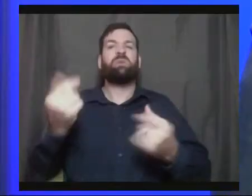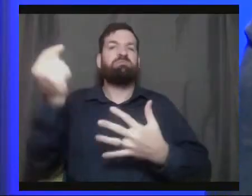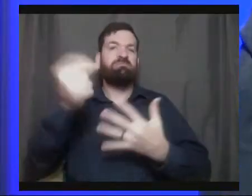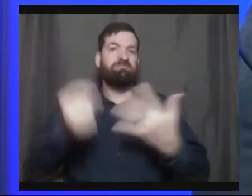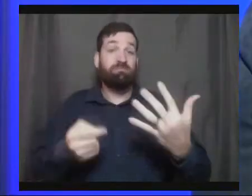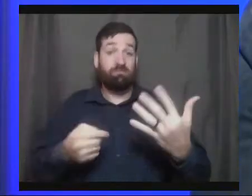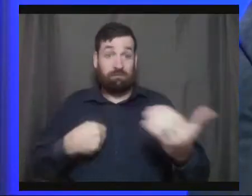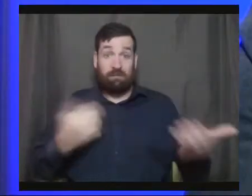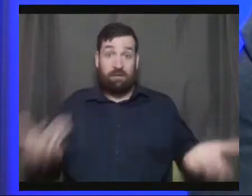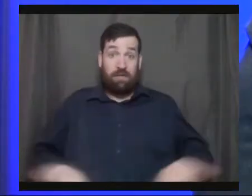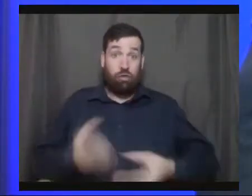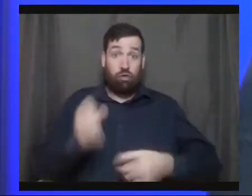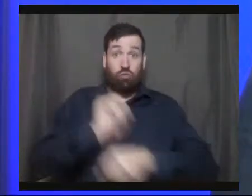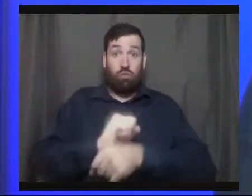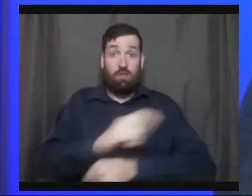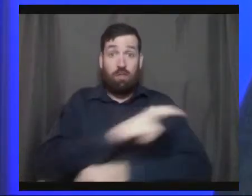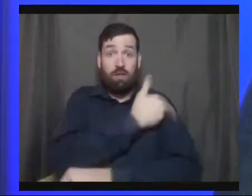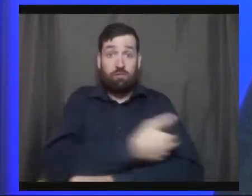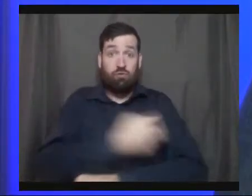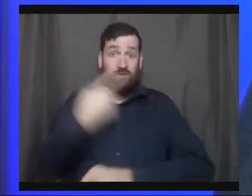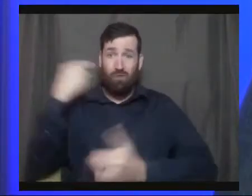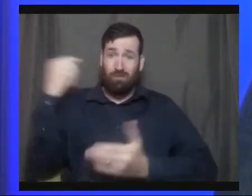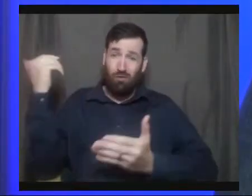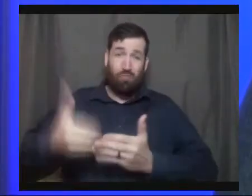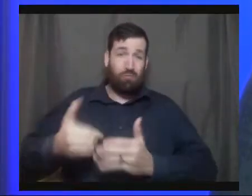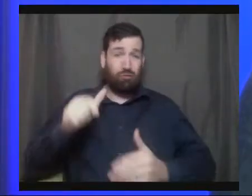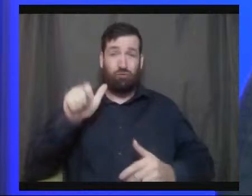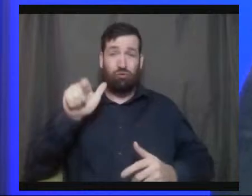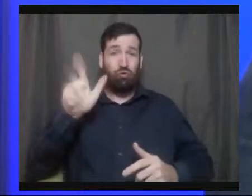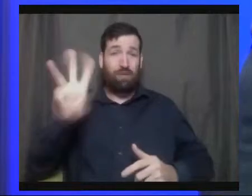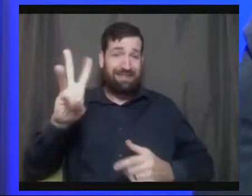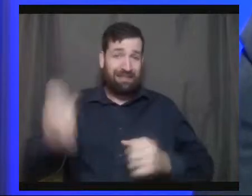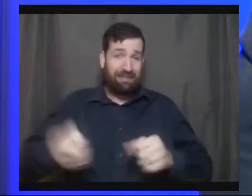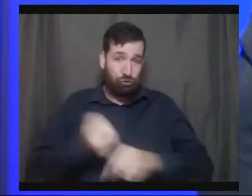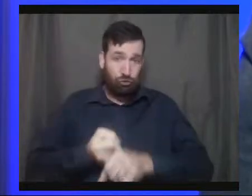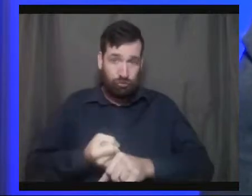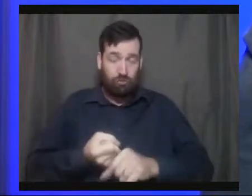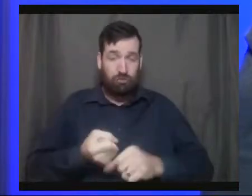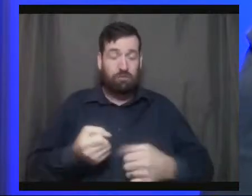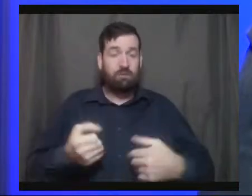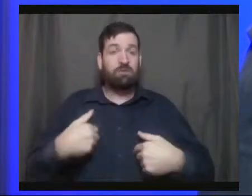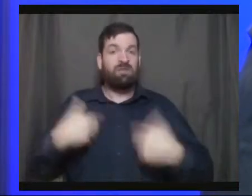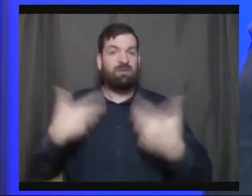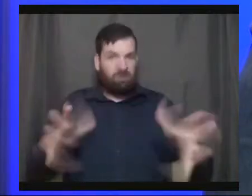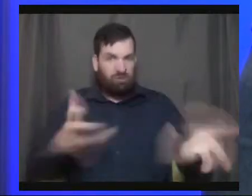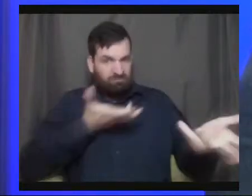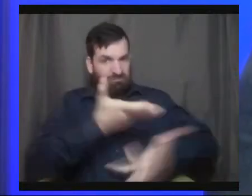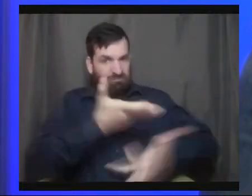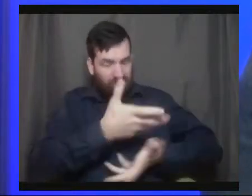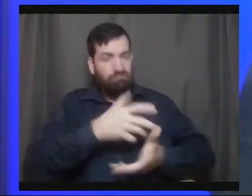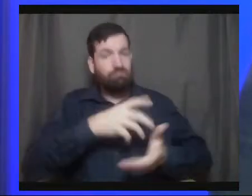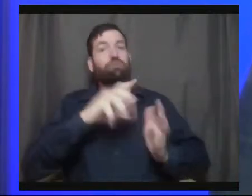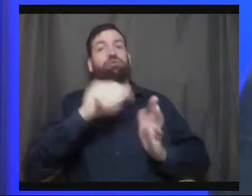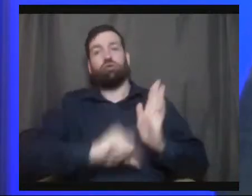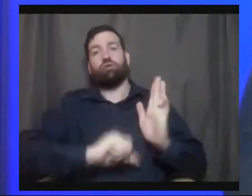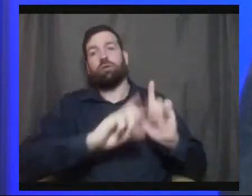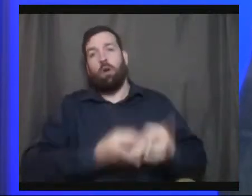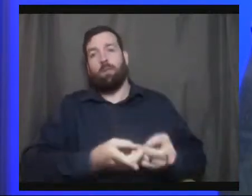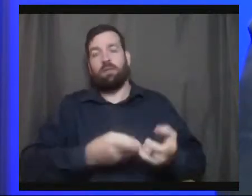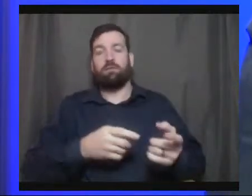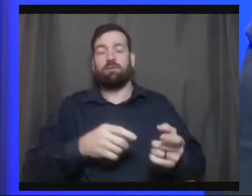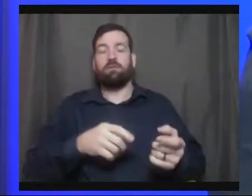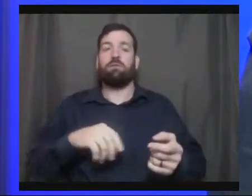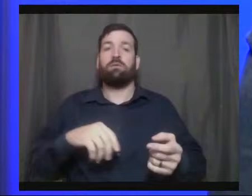in the hospital for almost 26 years, I had worked with Department of Surgery and worked with one